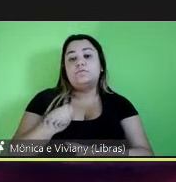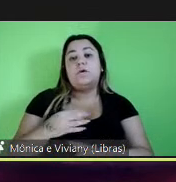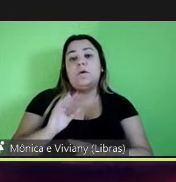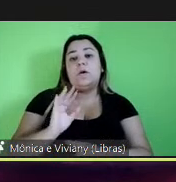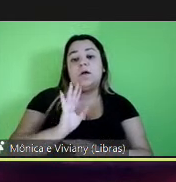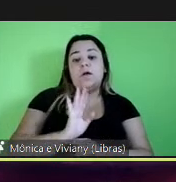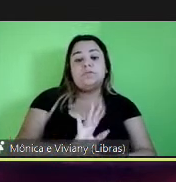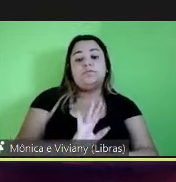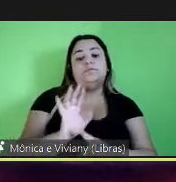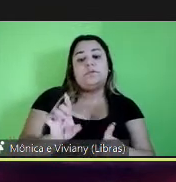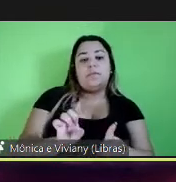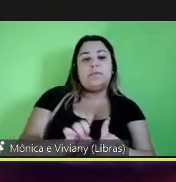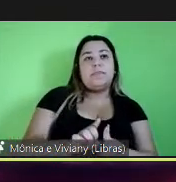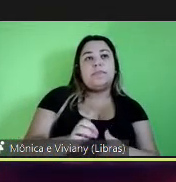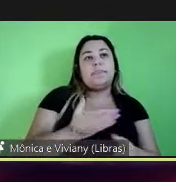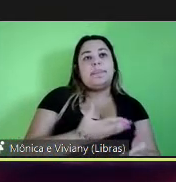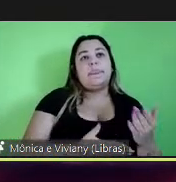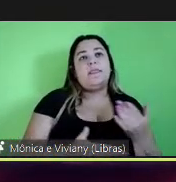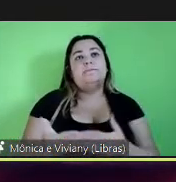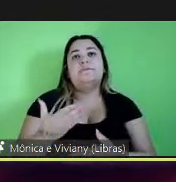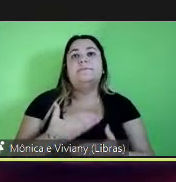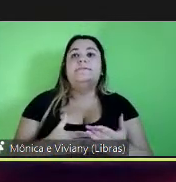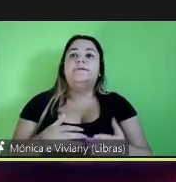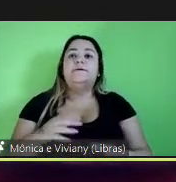plethora of